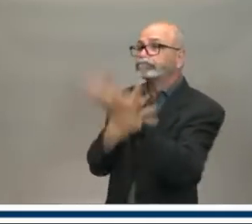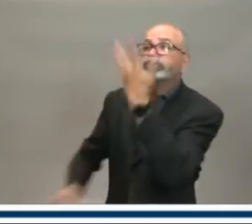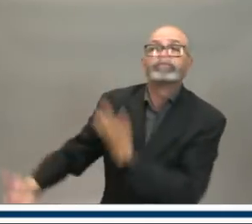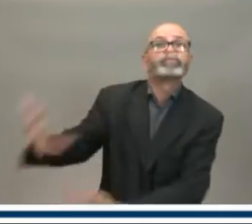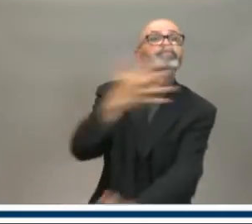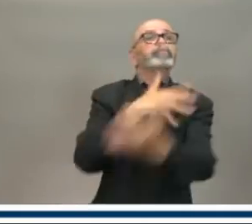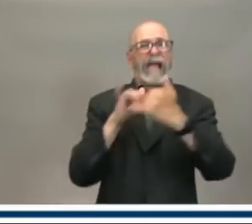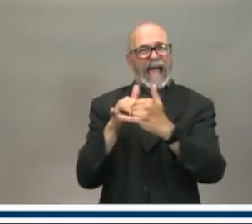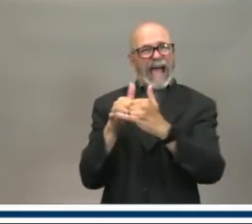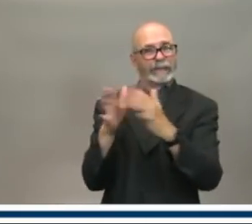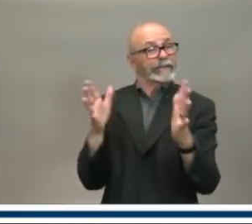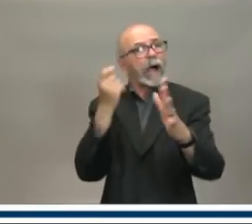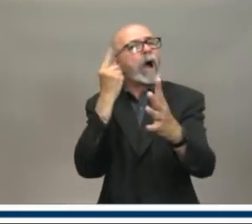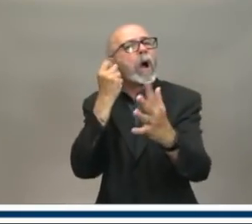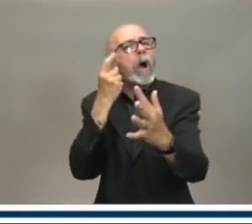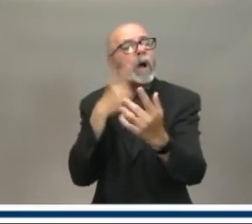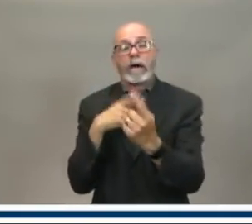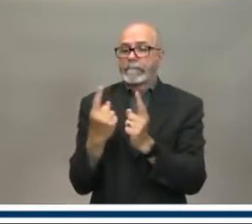distancing will remain